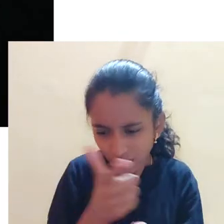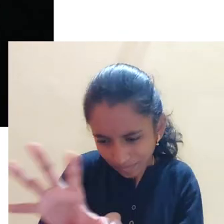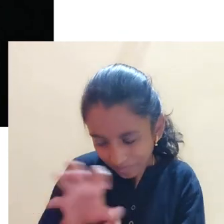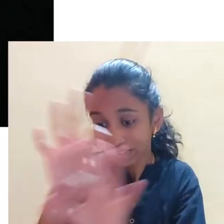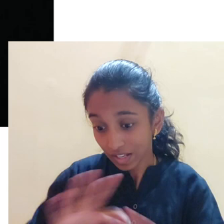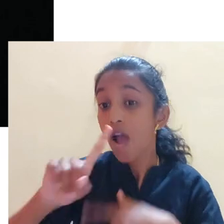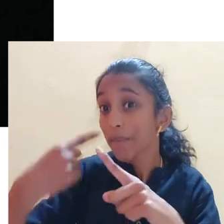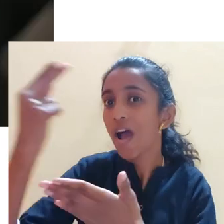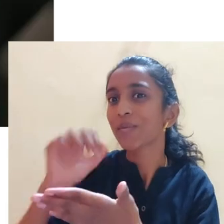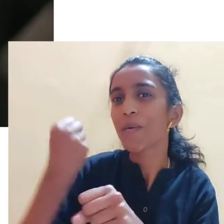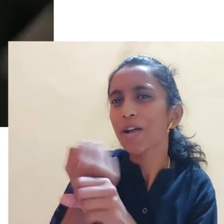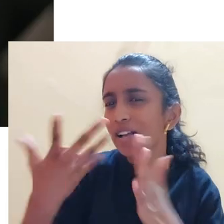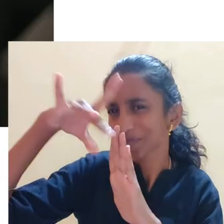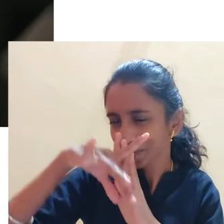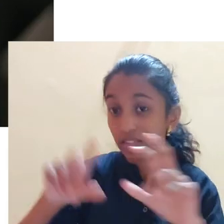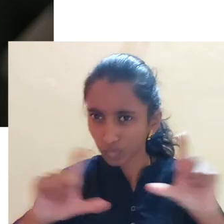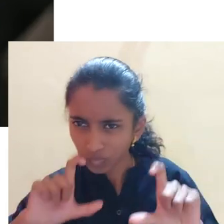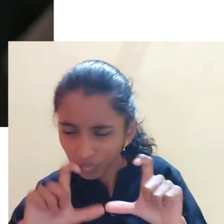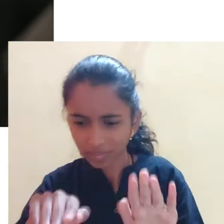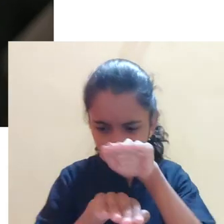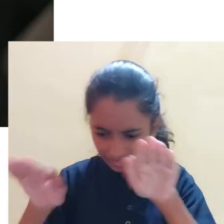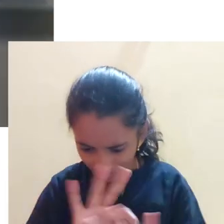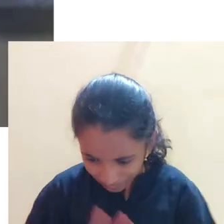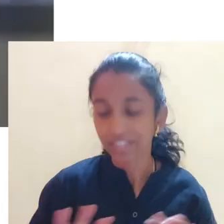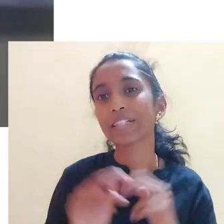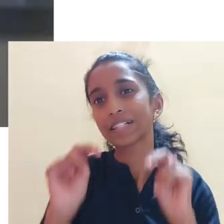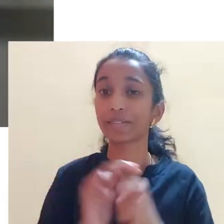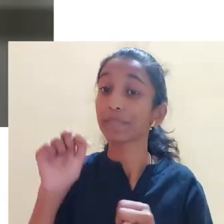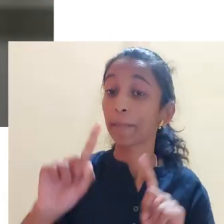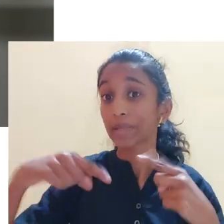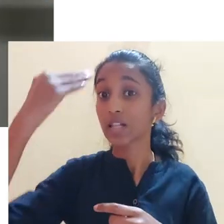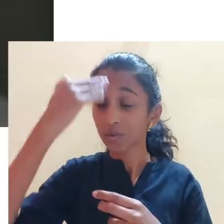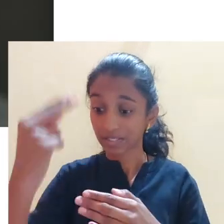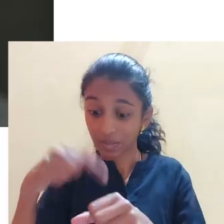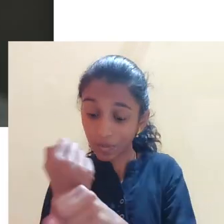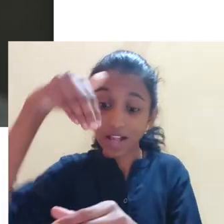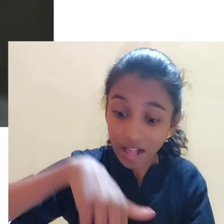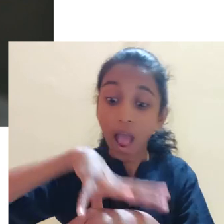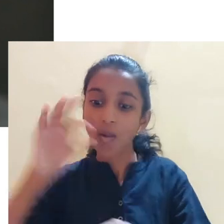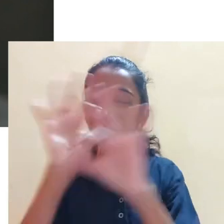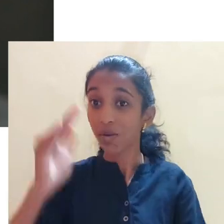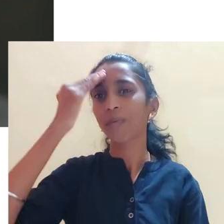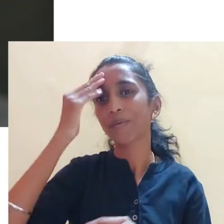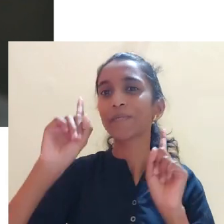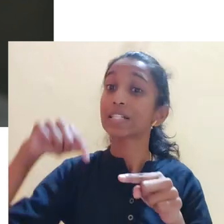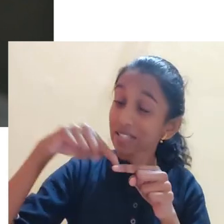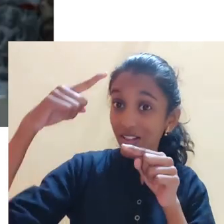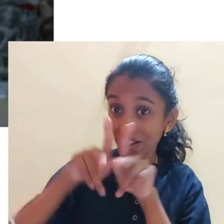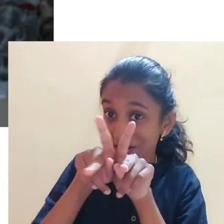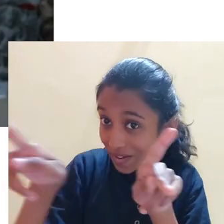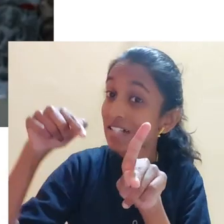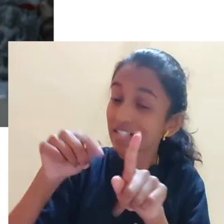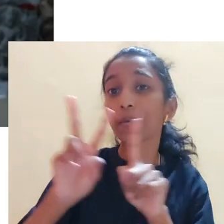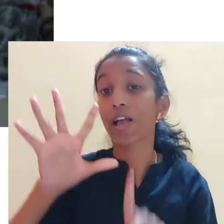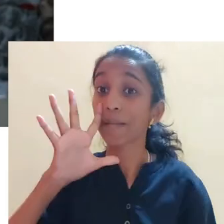about the artworks, taking care of its storage and well-being. It is to know the artworks in and out, and it is this knowledge that